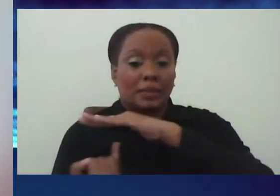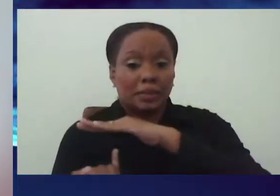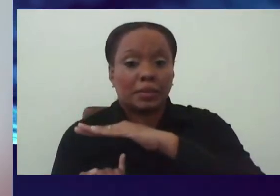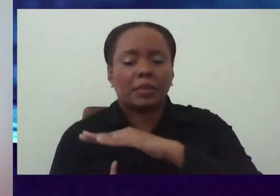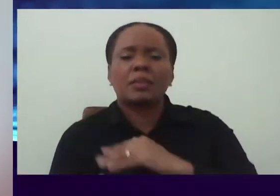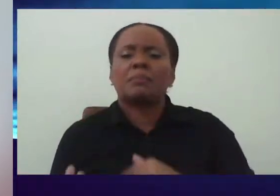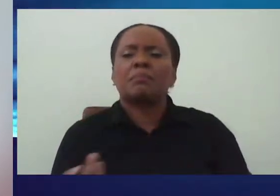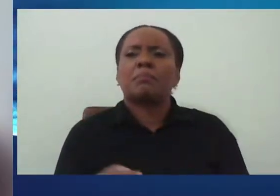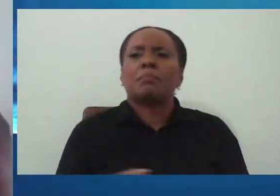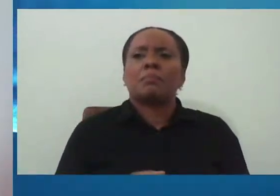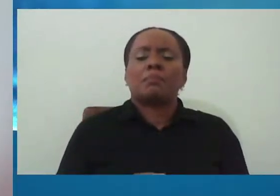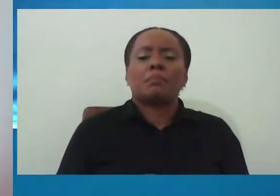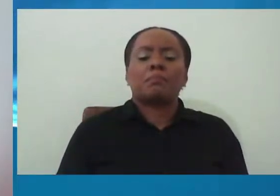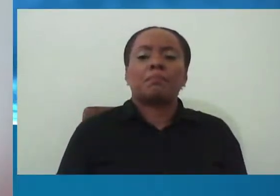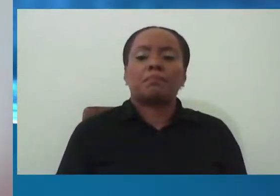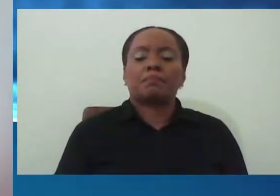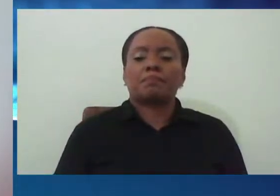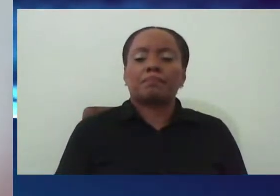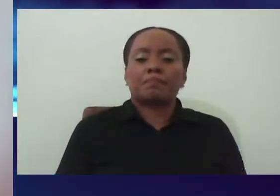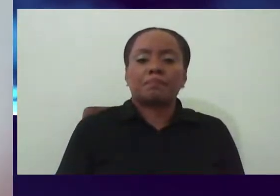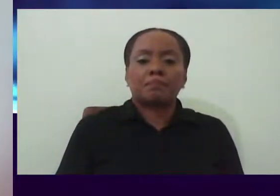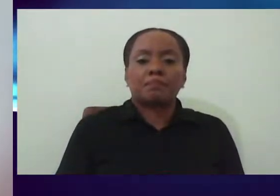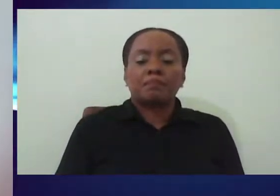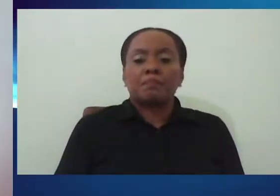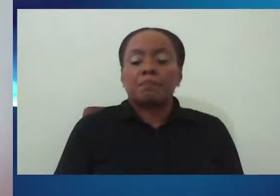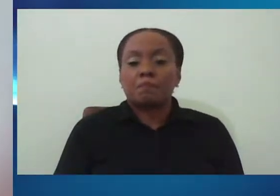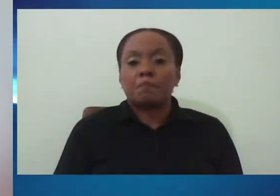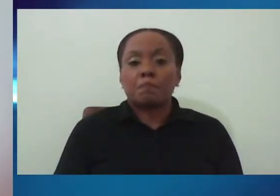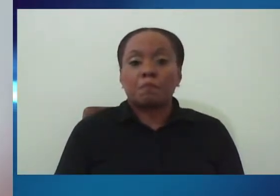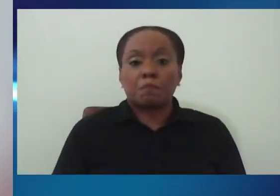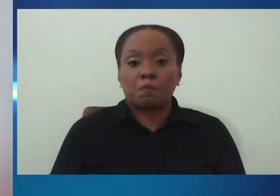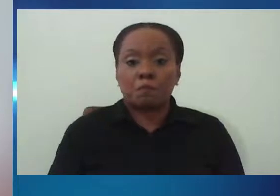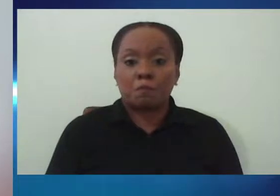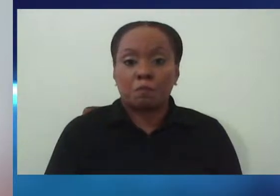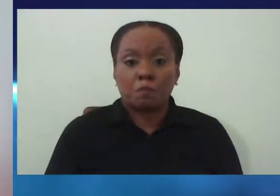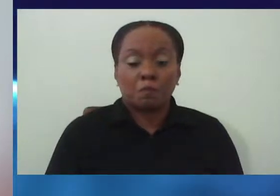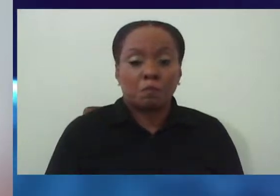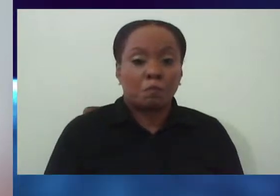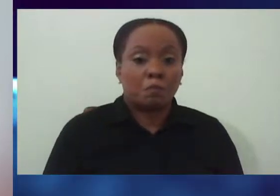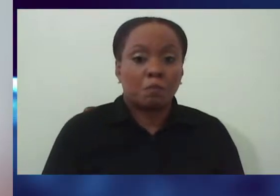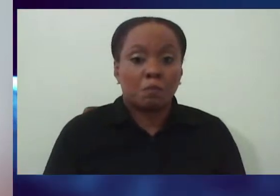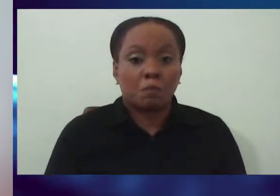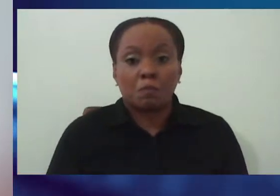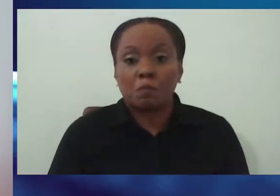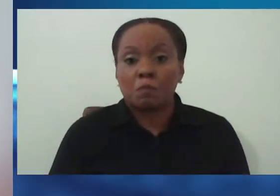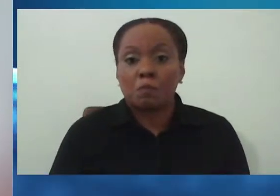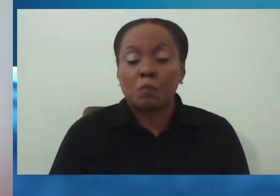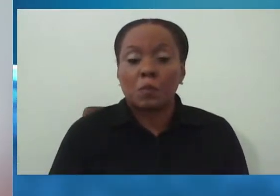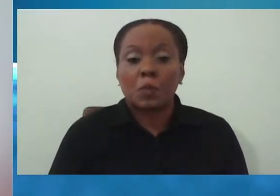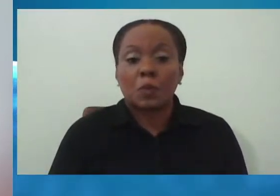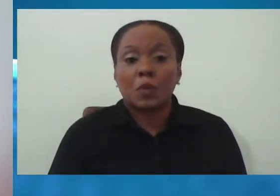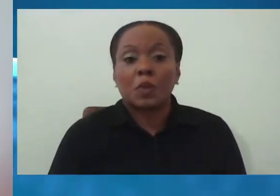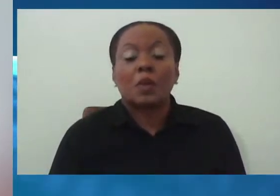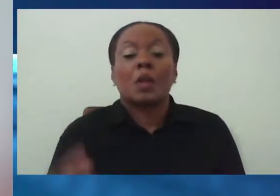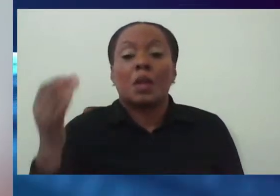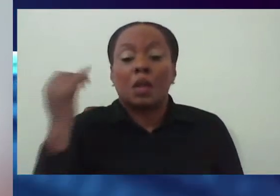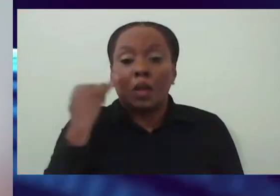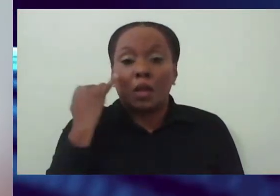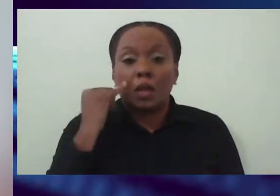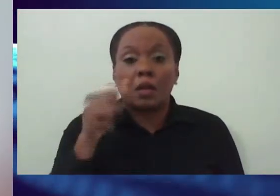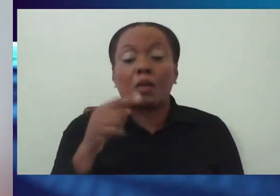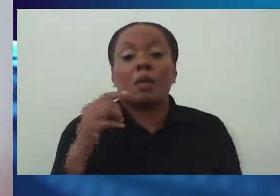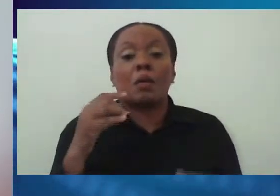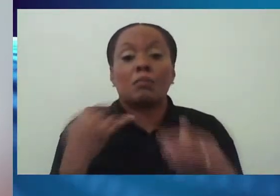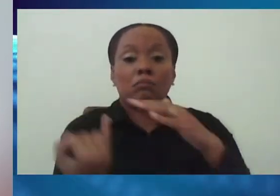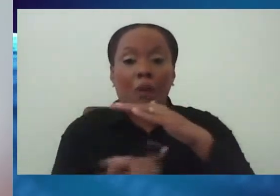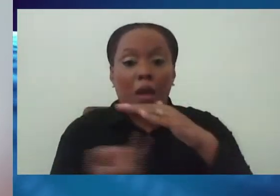are asking for a negative COVID test for someone who's been cleared, who's been discharged from isolation to return